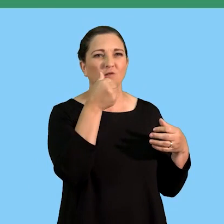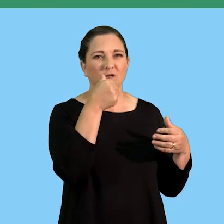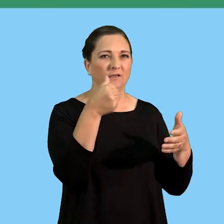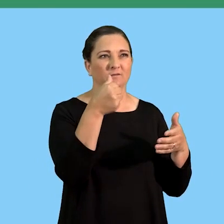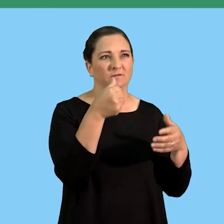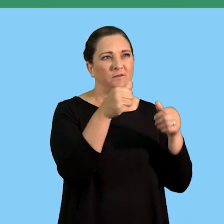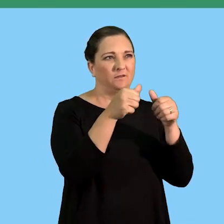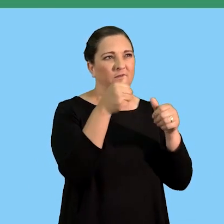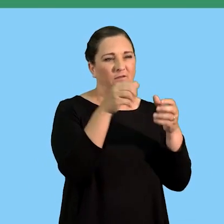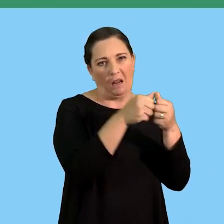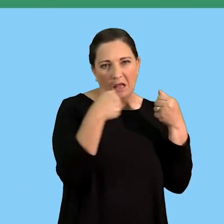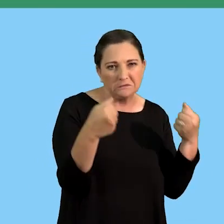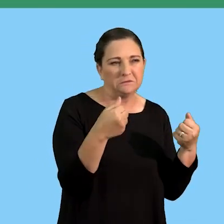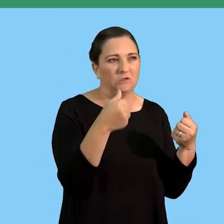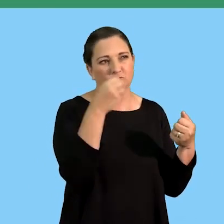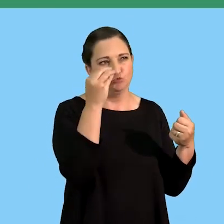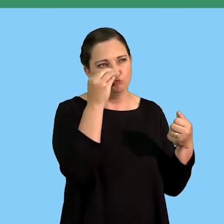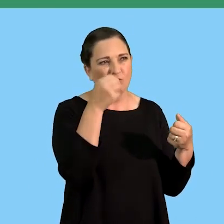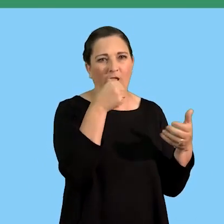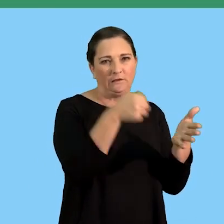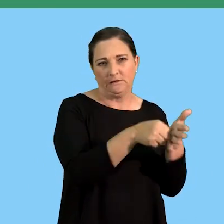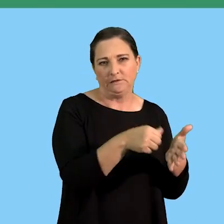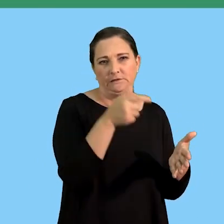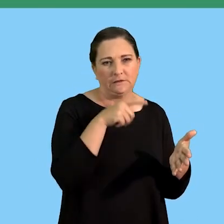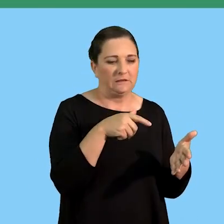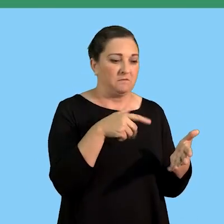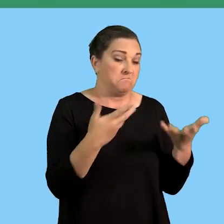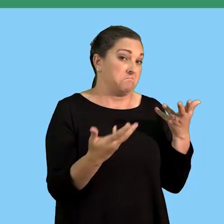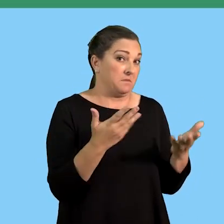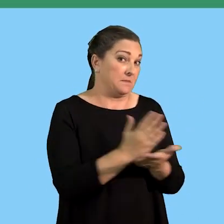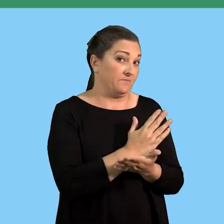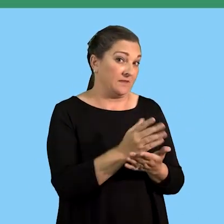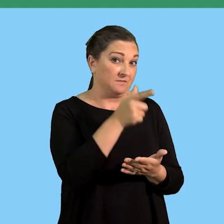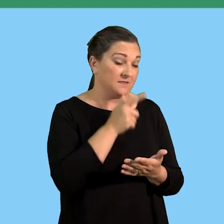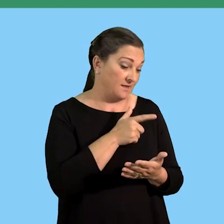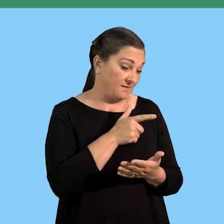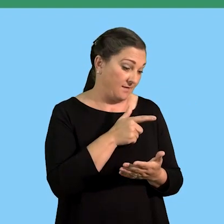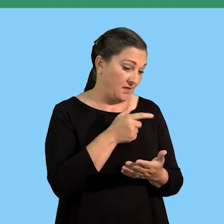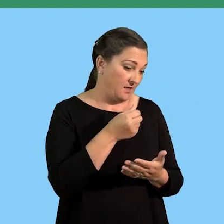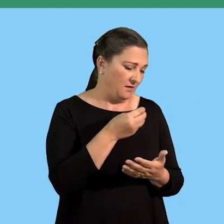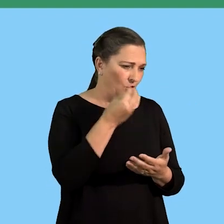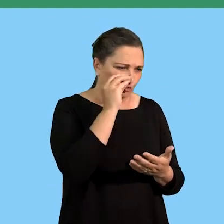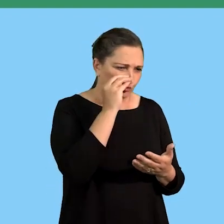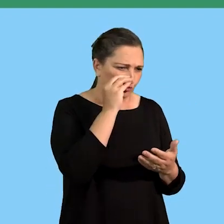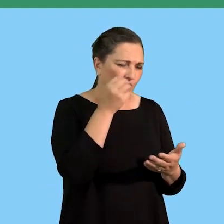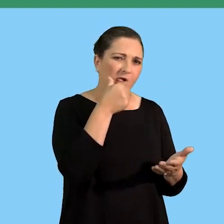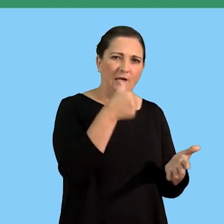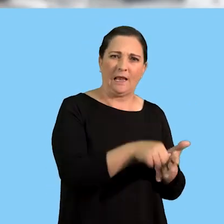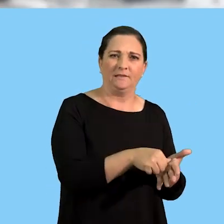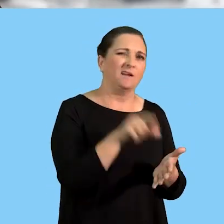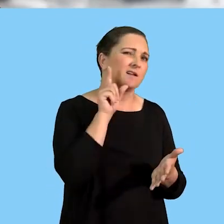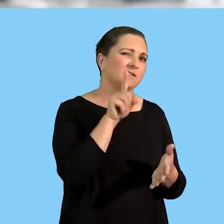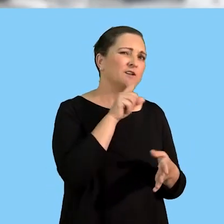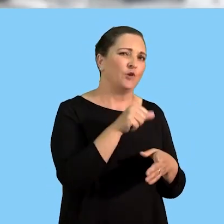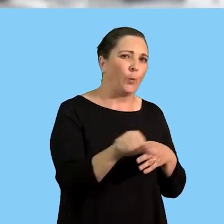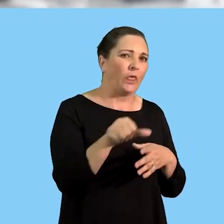newsletters where it differs from business to business, where some issue out newsletters on a